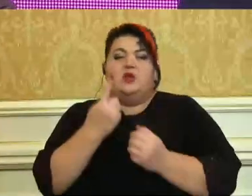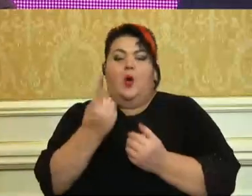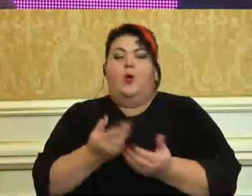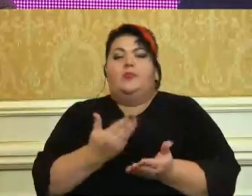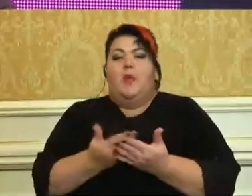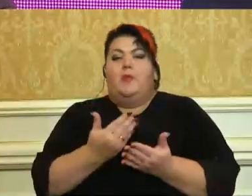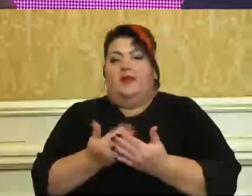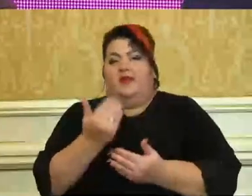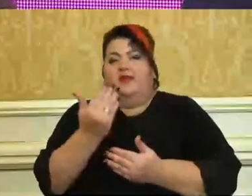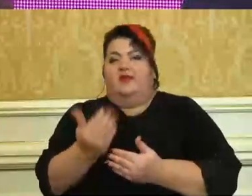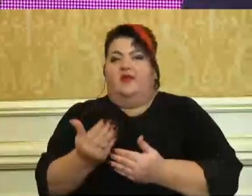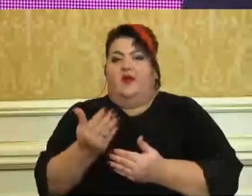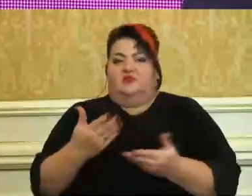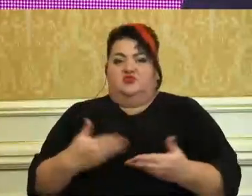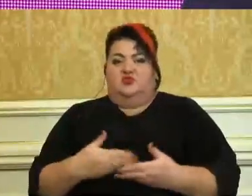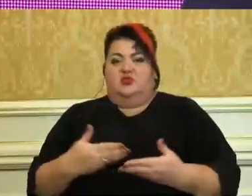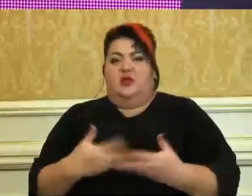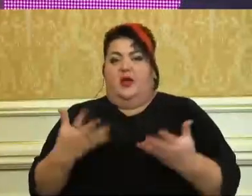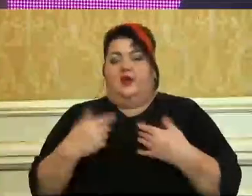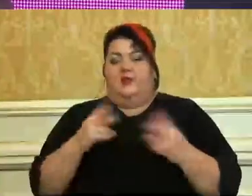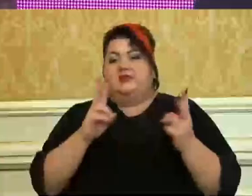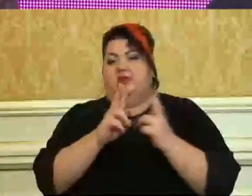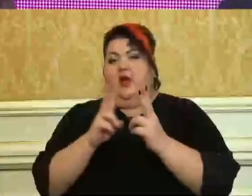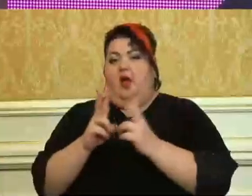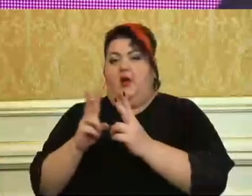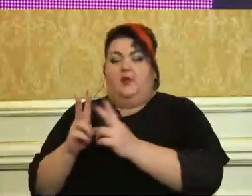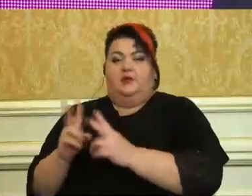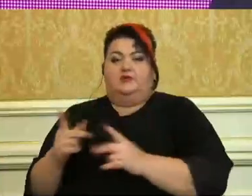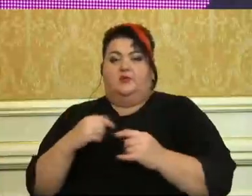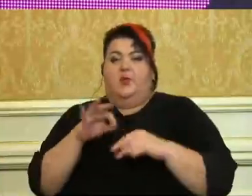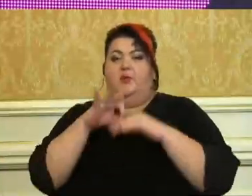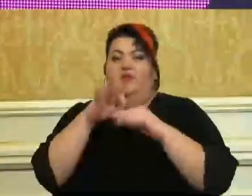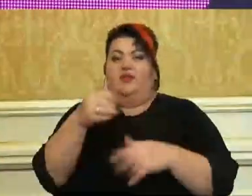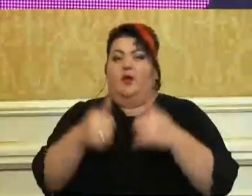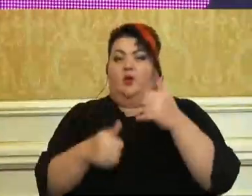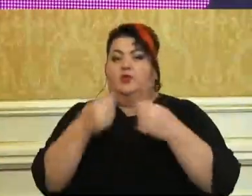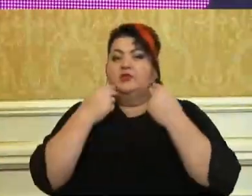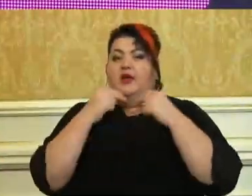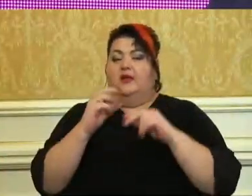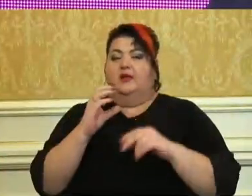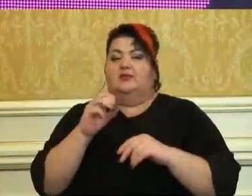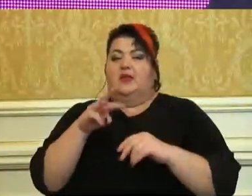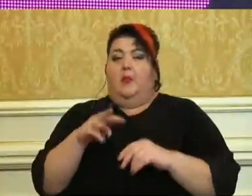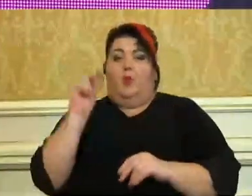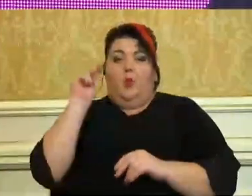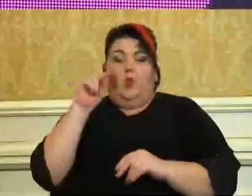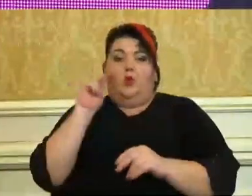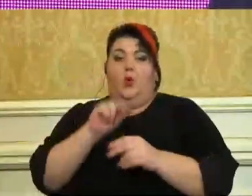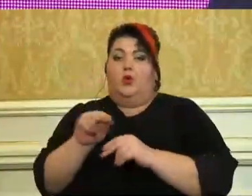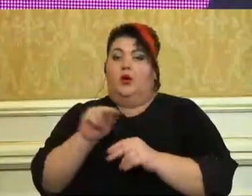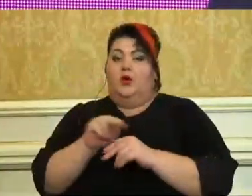to give the award first to the lady. So, so we also started with the STEM